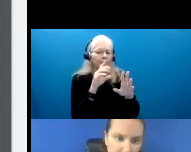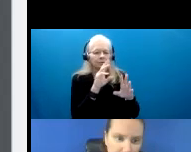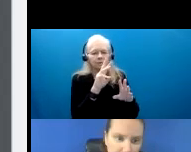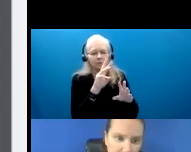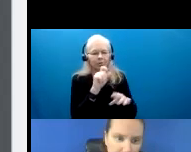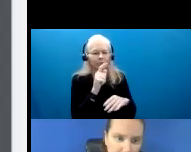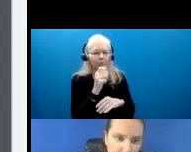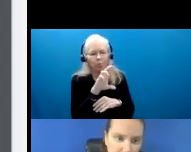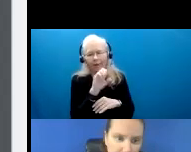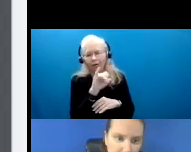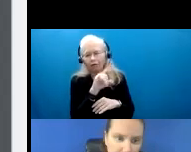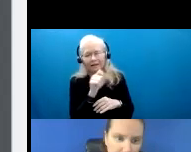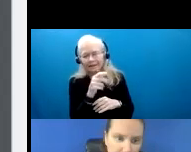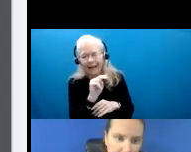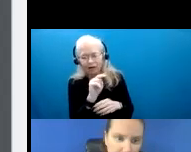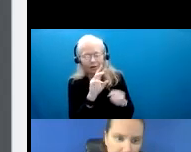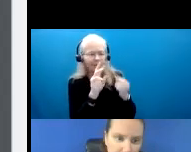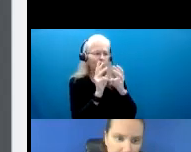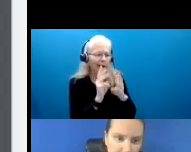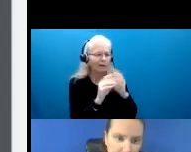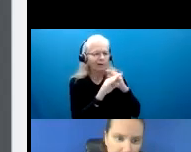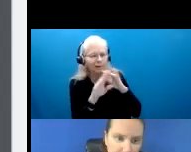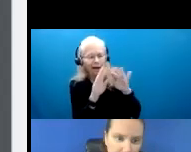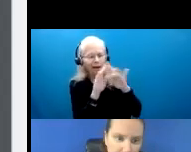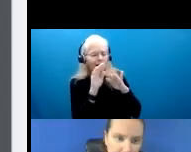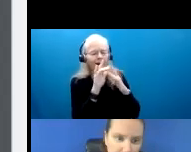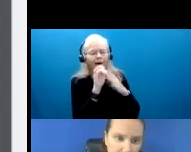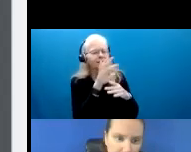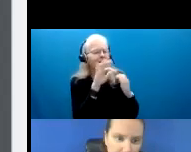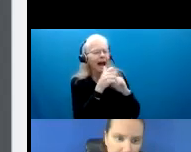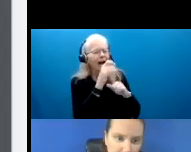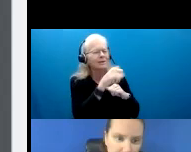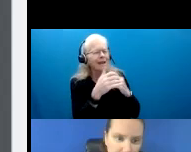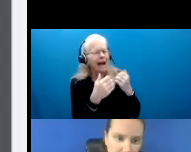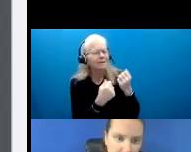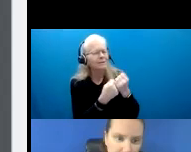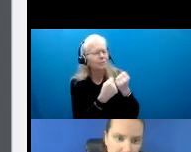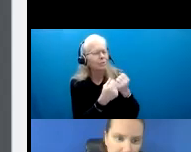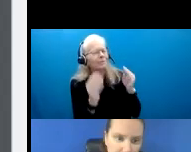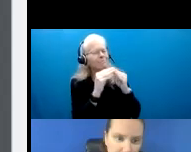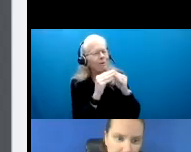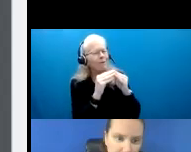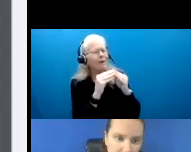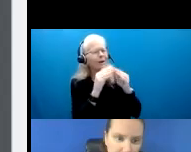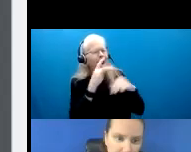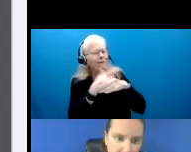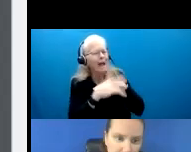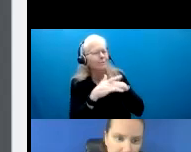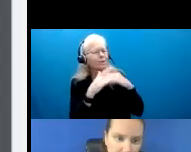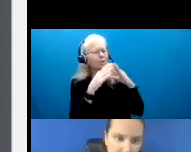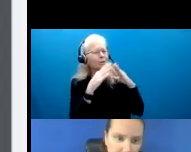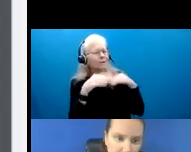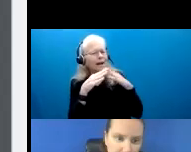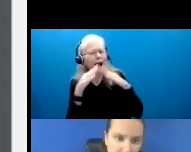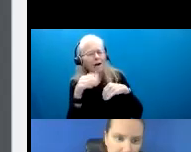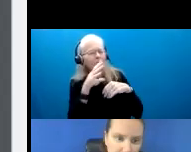affordability of housing or to increase the amount of housing available? Which one? I'm sorry. Would you repeat